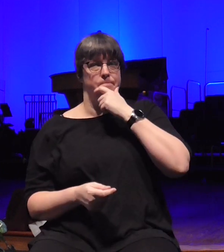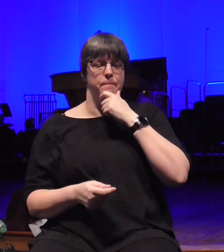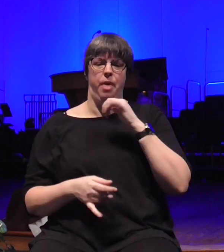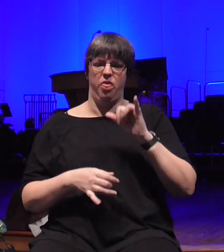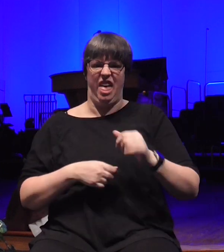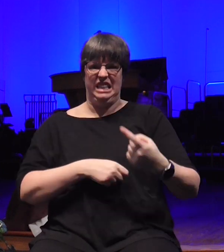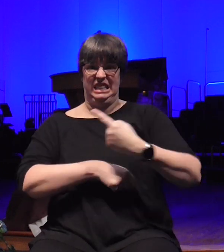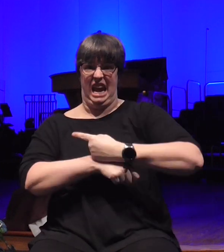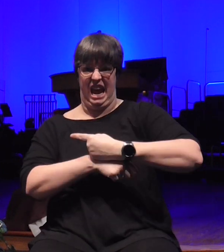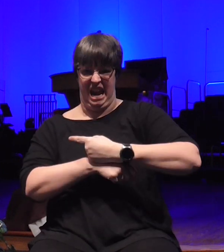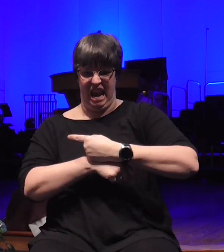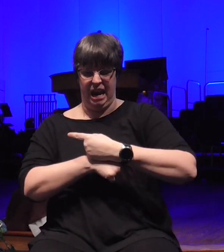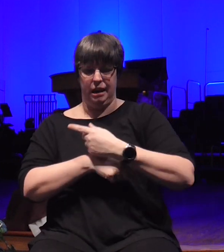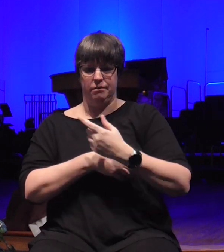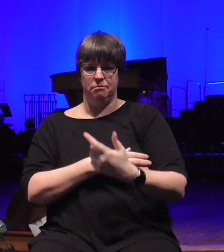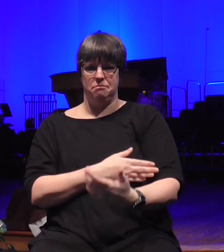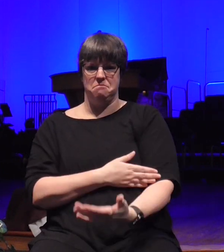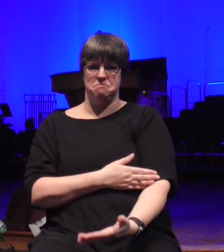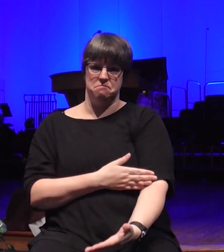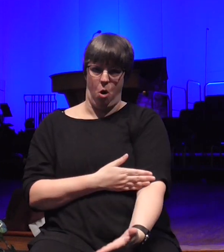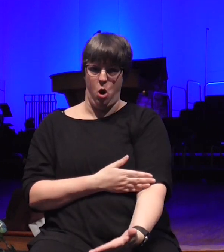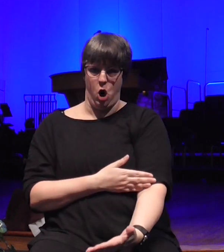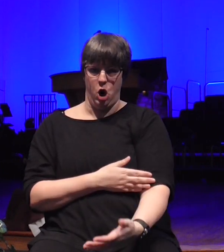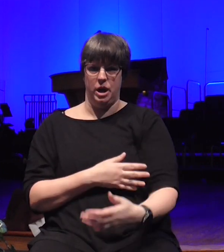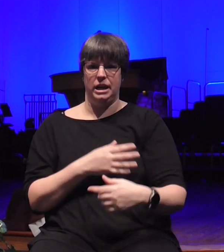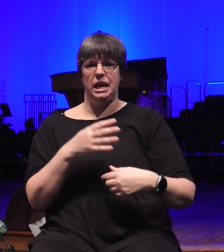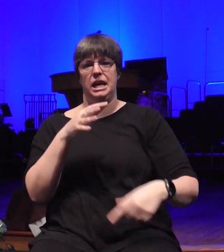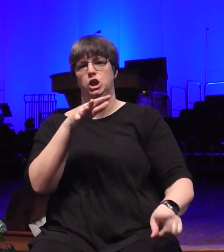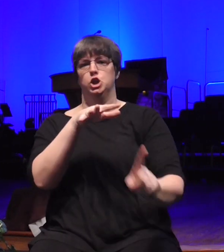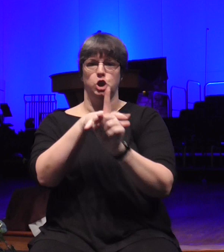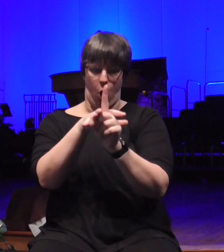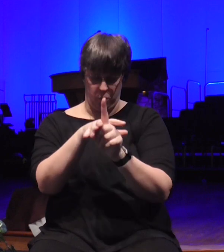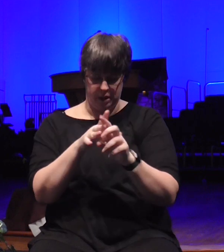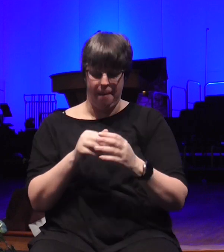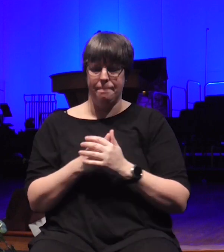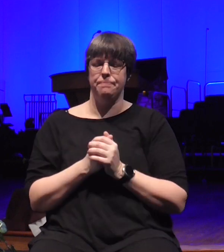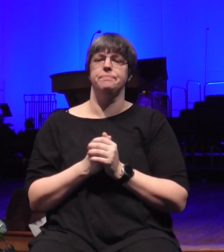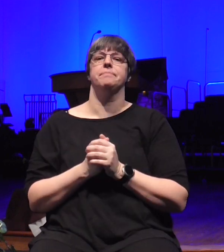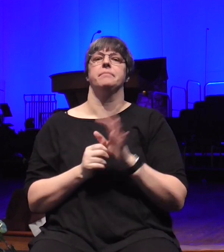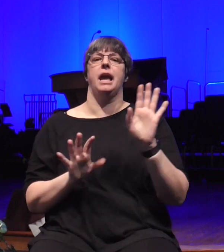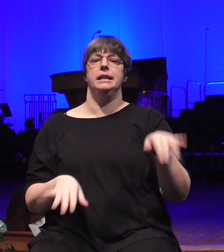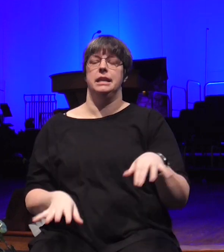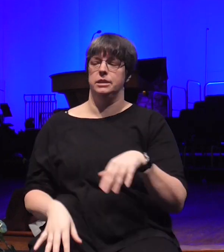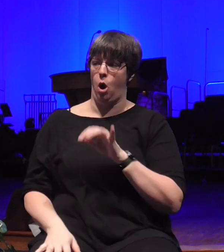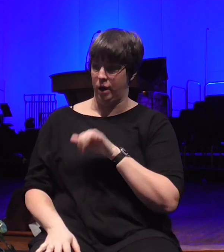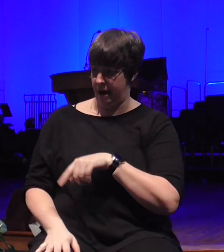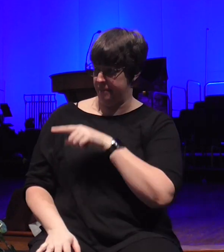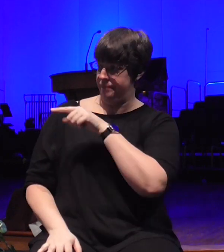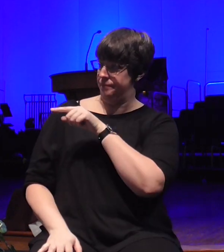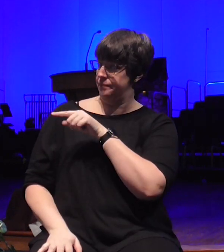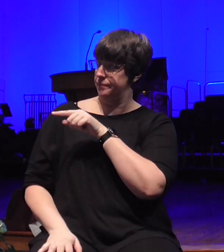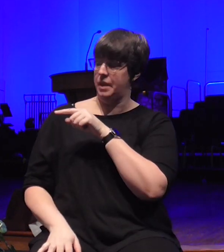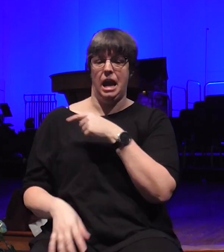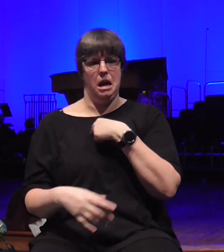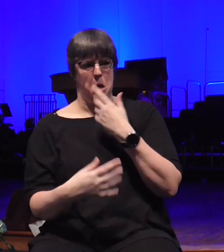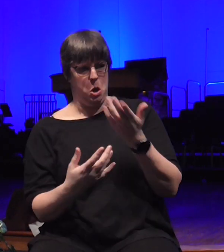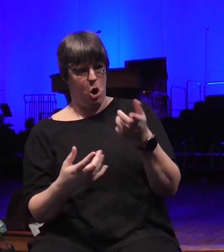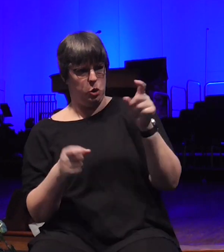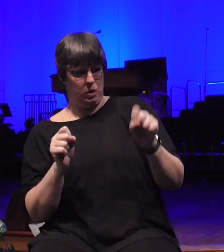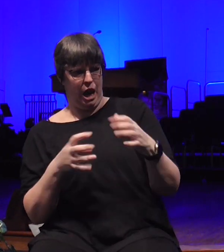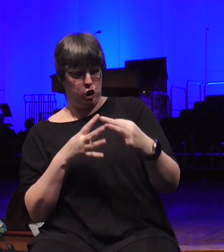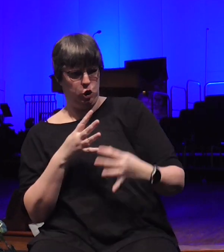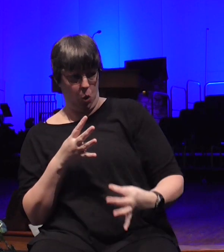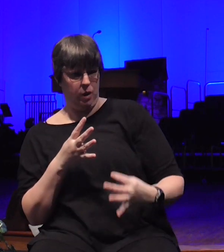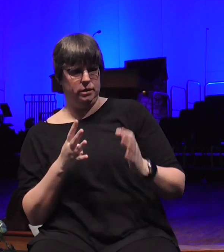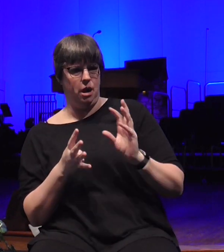duel, early in the morning, he went out to the field of honor, and Bismarck showed up and he said, "Sir, it is your privilege and responsibility to choose the weapons